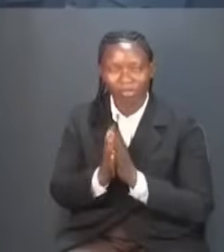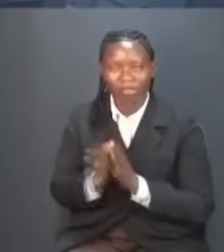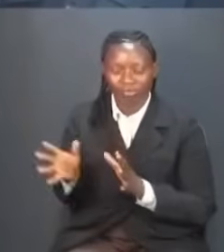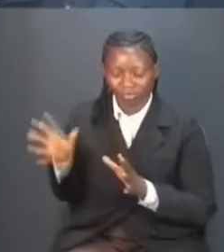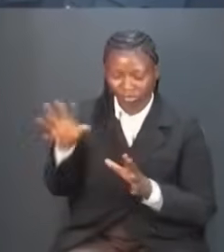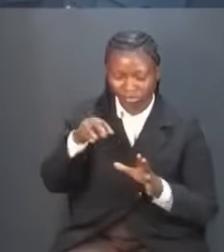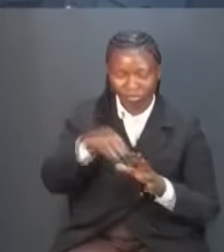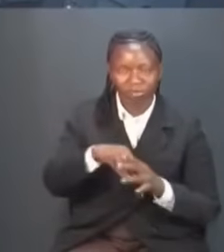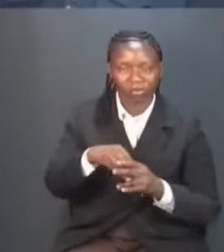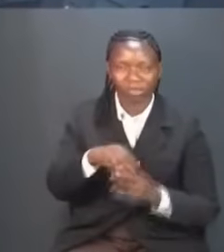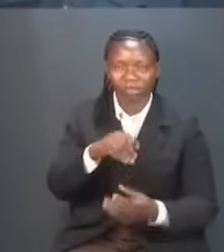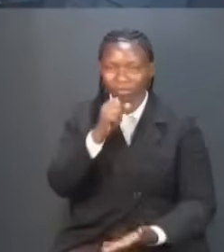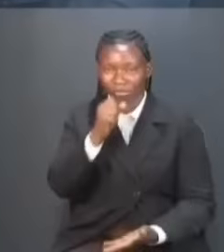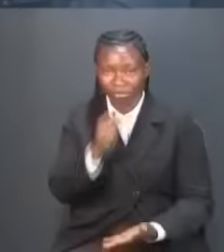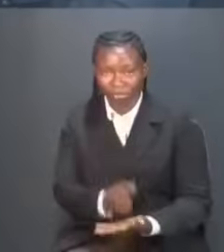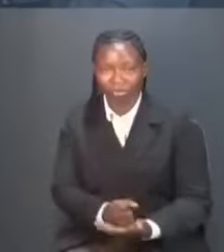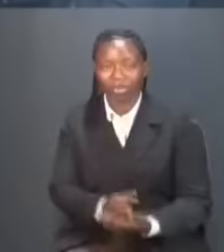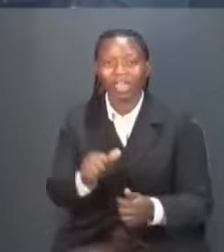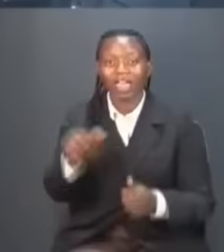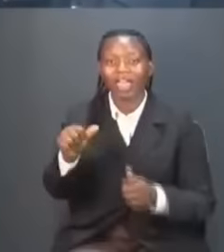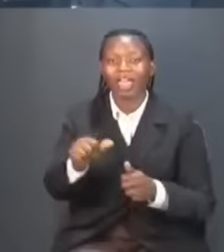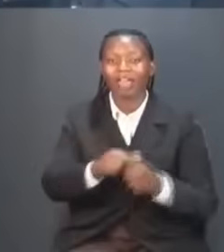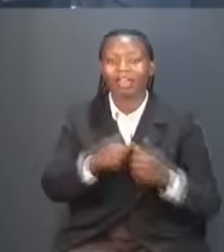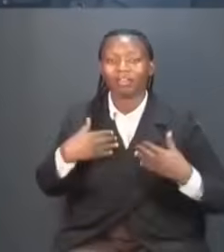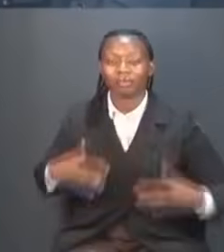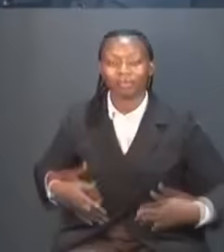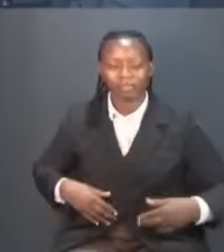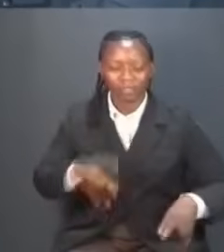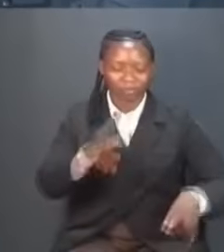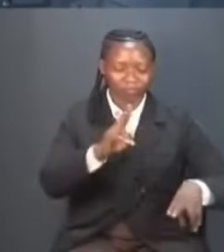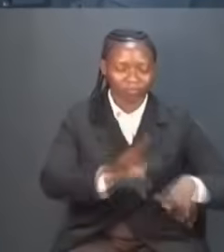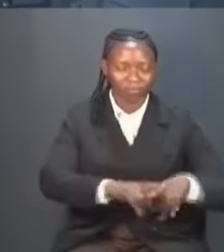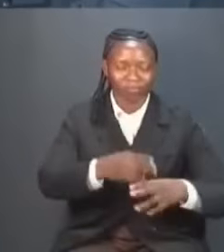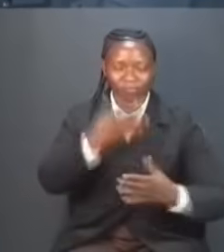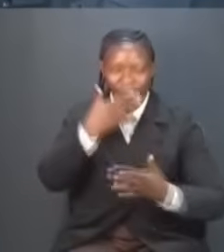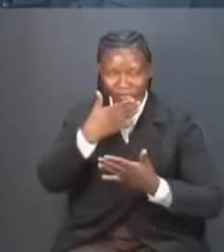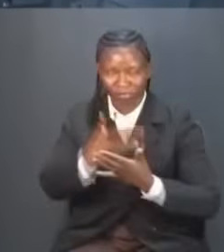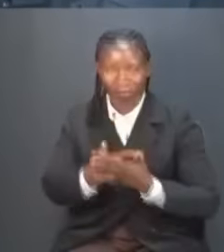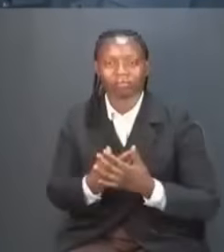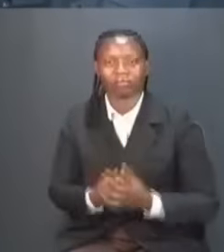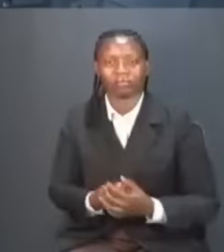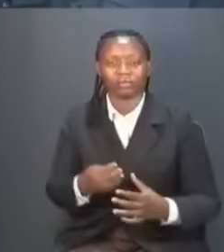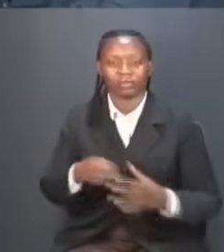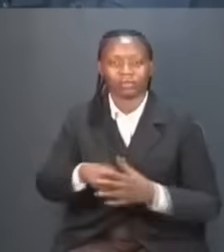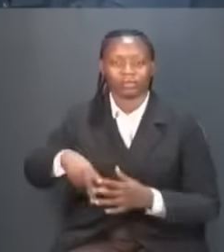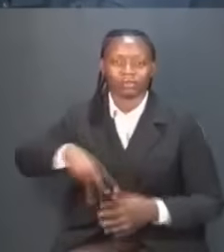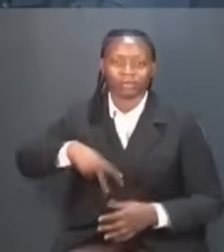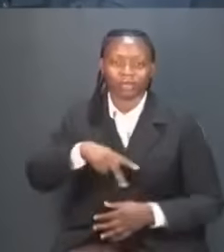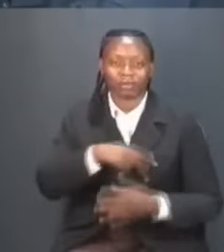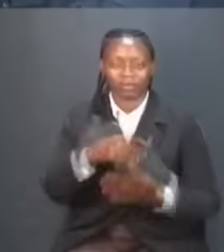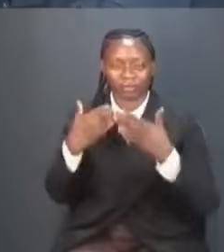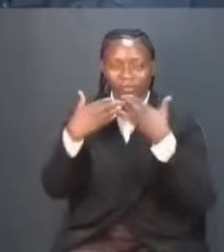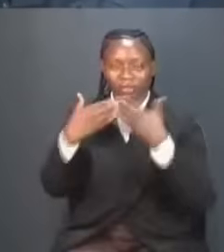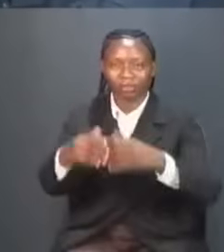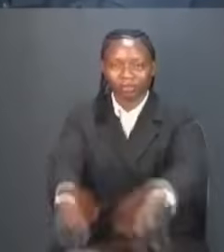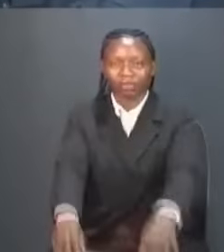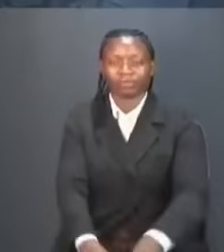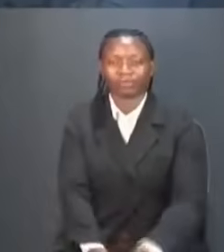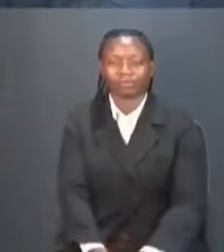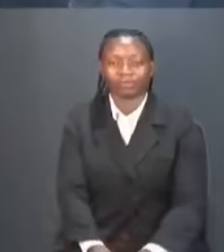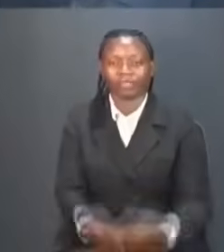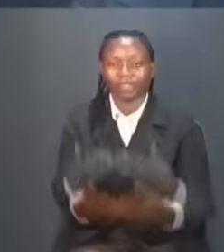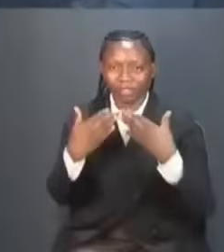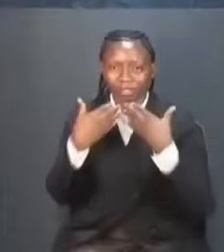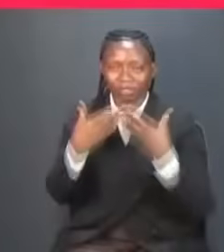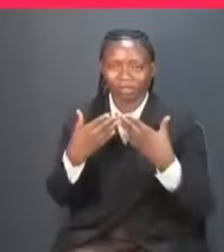in ensuring that everybody is well seated in this parliament. Thank you. Thank you so